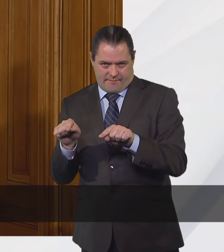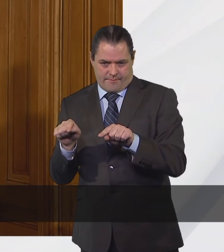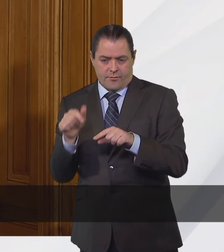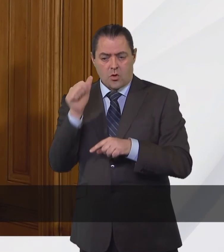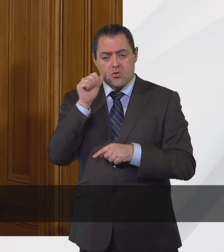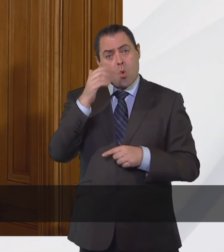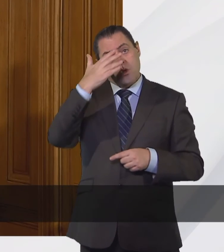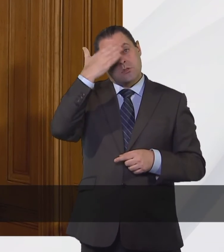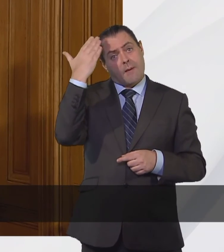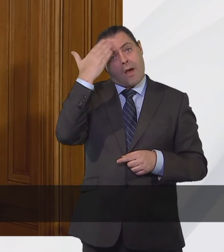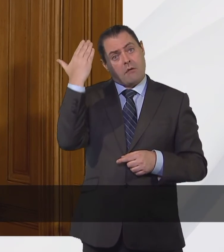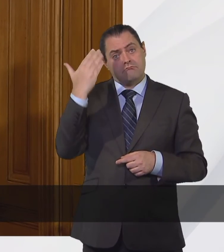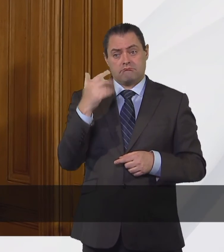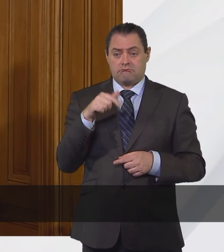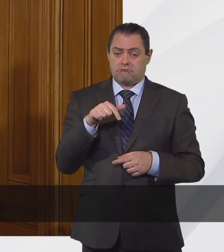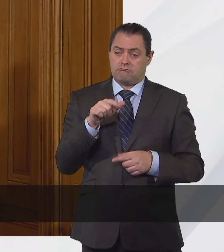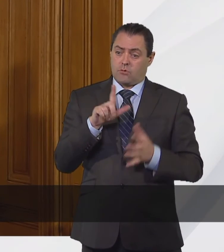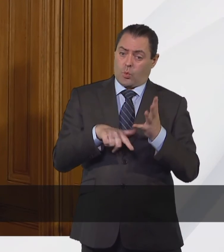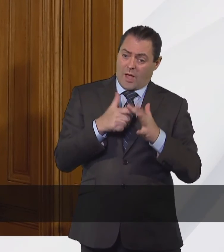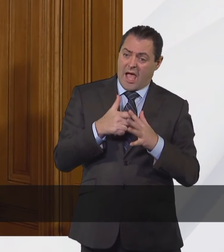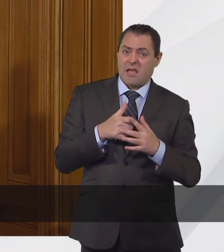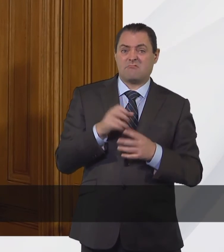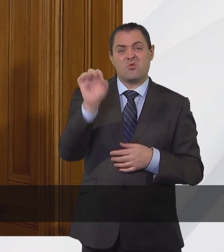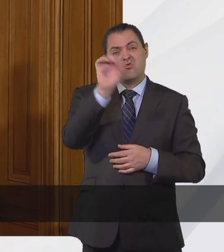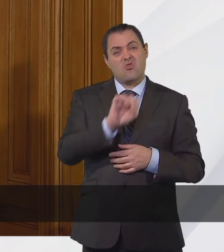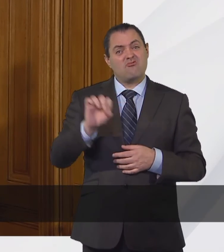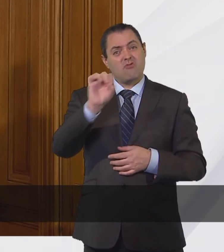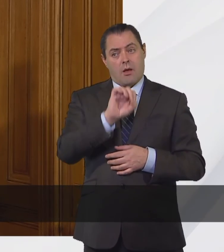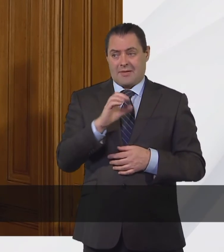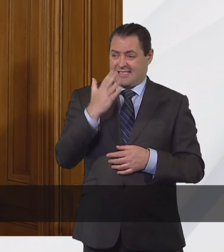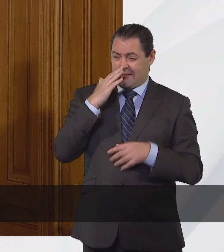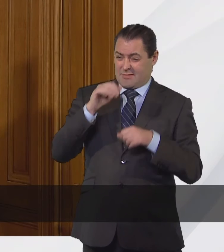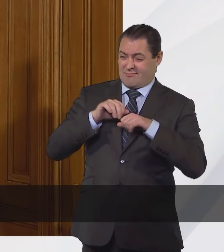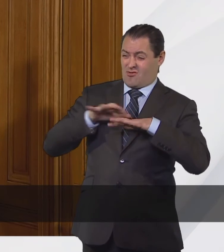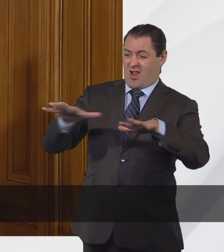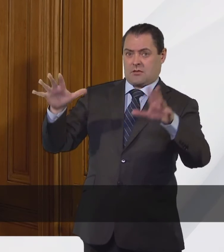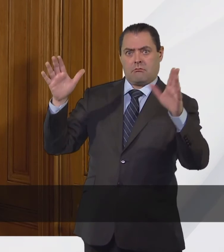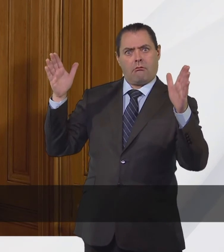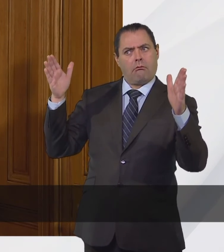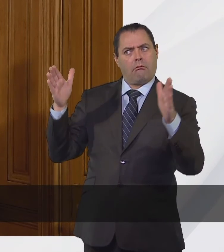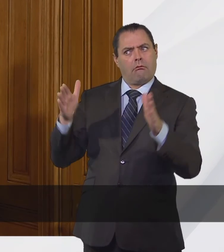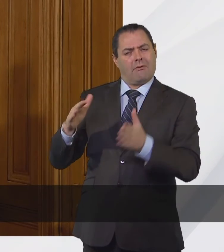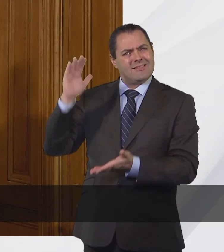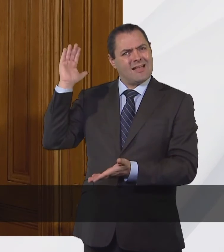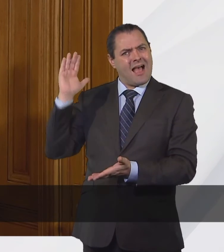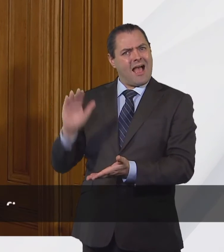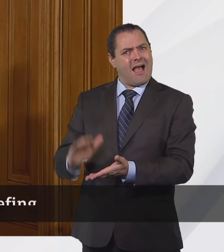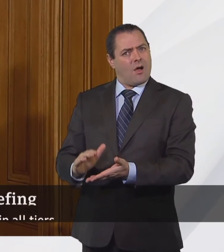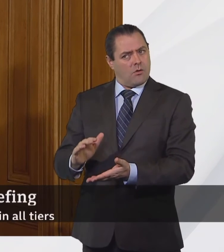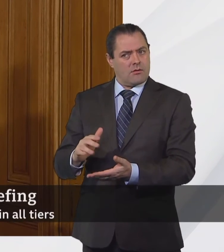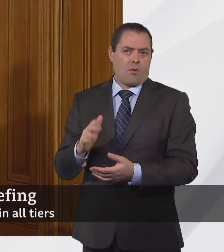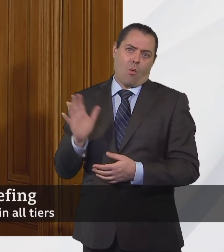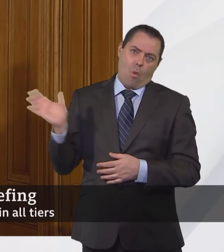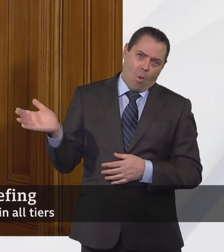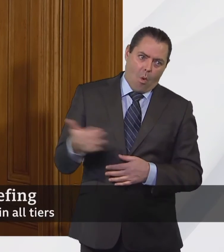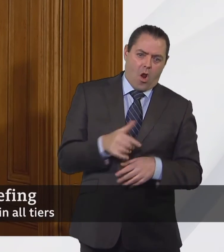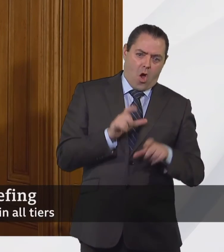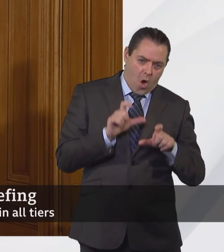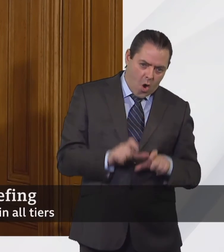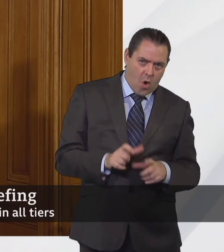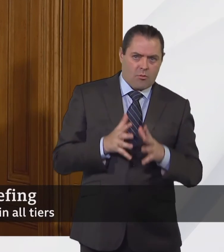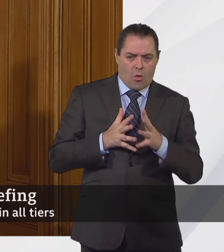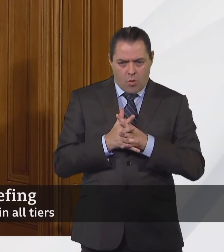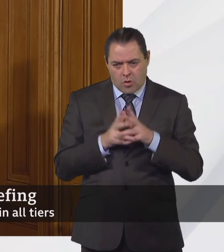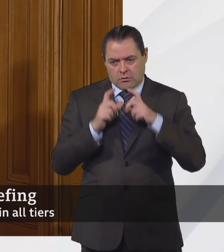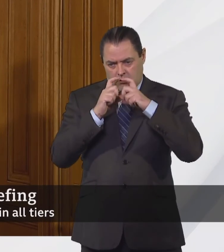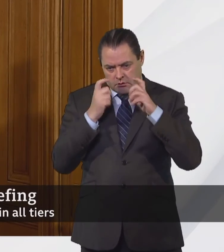Europe rates were very low after a huge effort by all of society to bring them down. And there was a